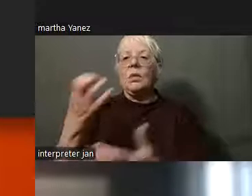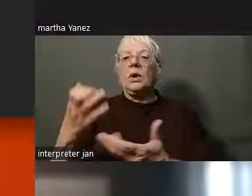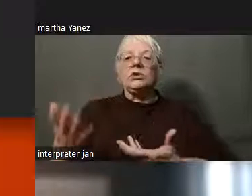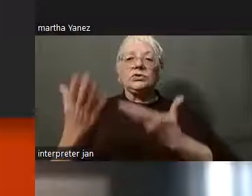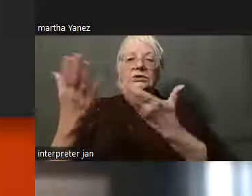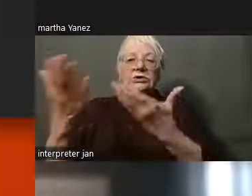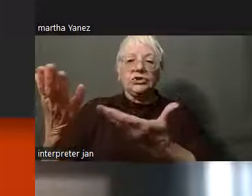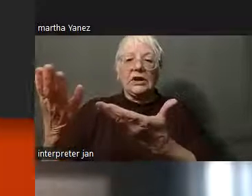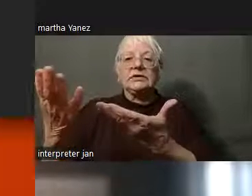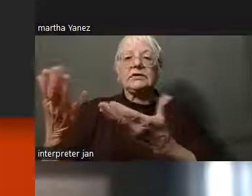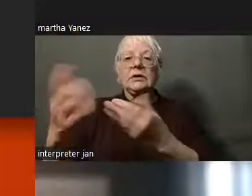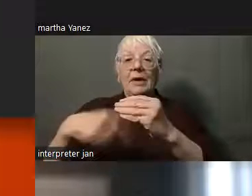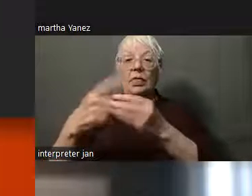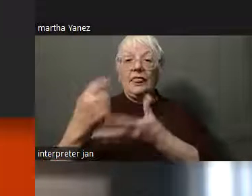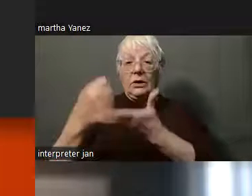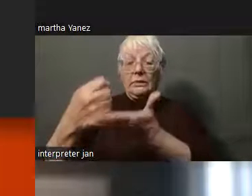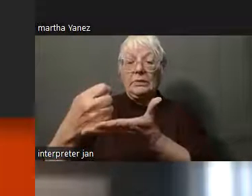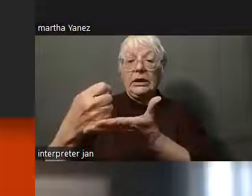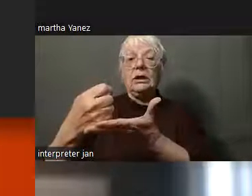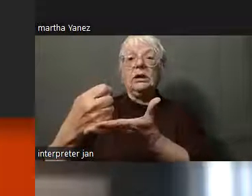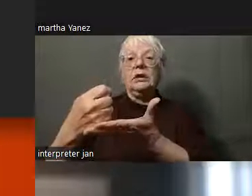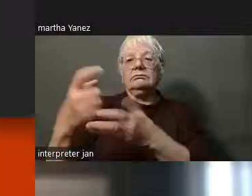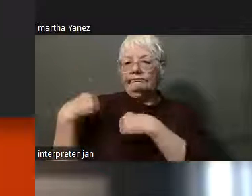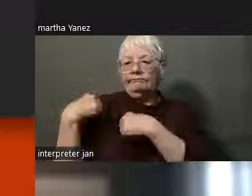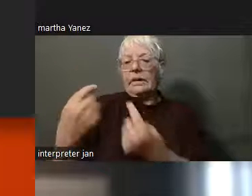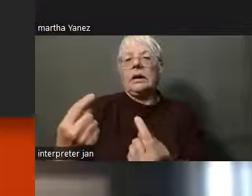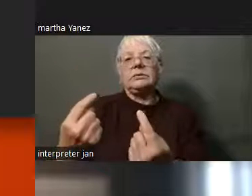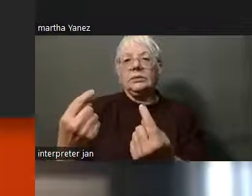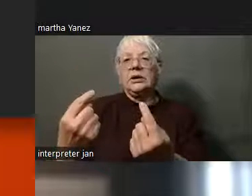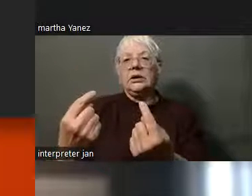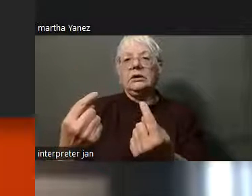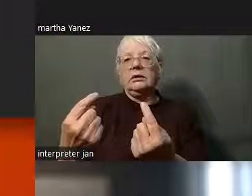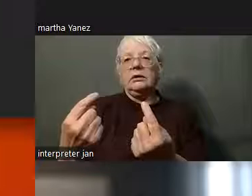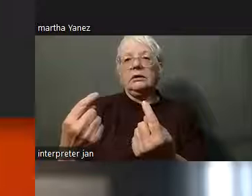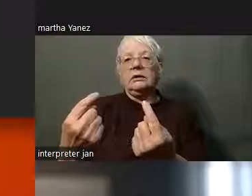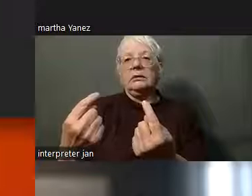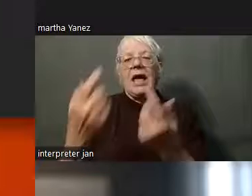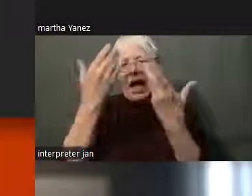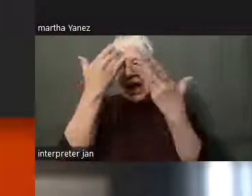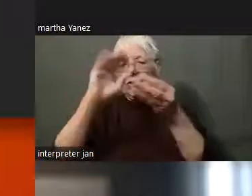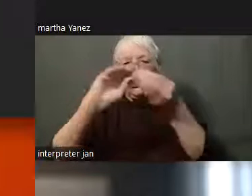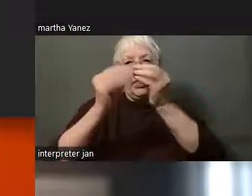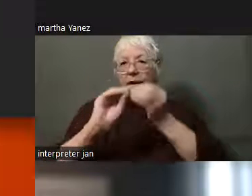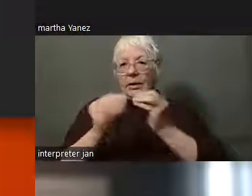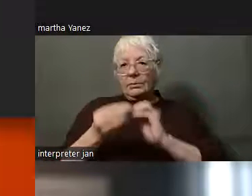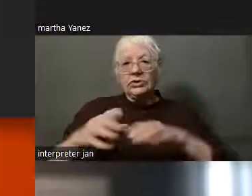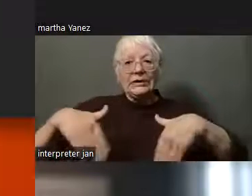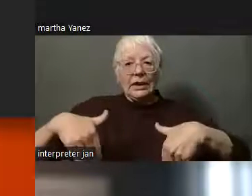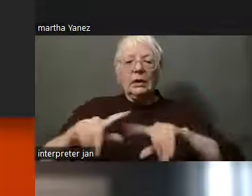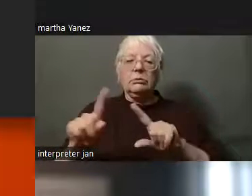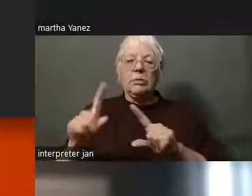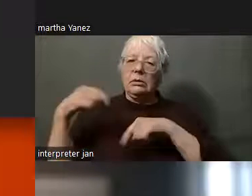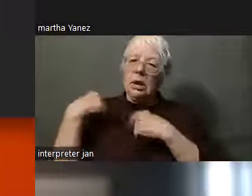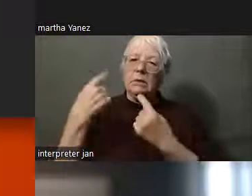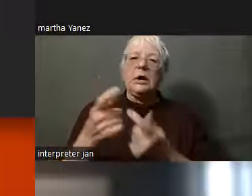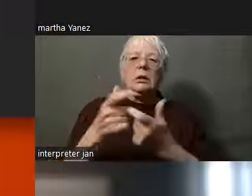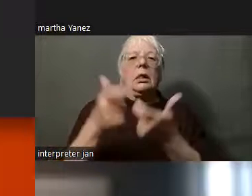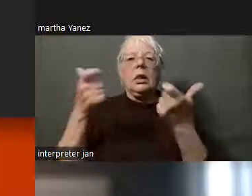therapy. There has been I mean, I don't know the numbers yet, but there has been a large